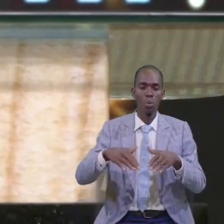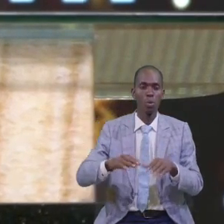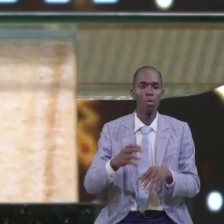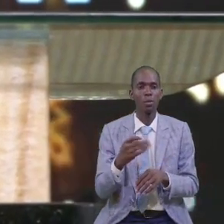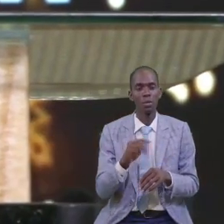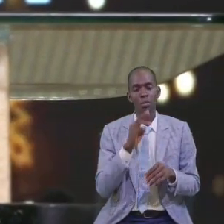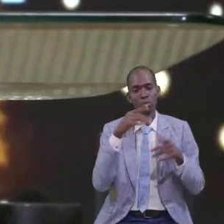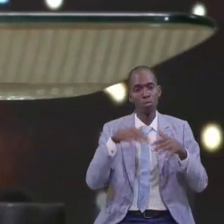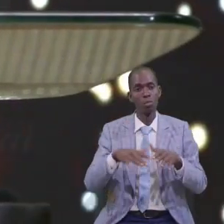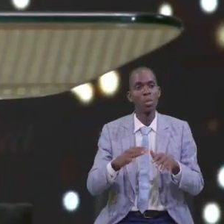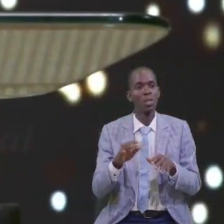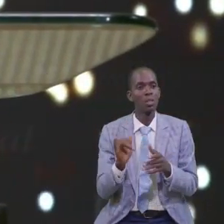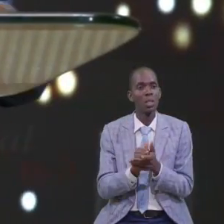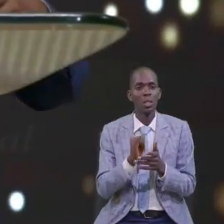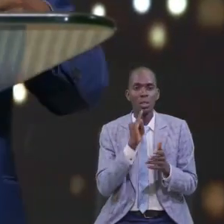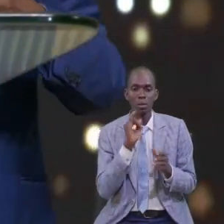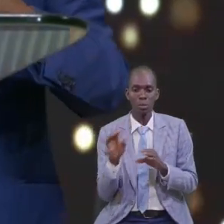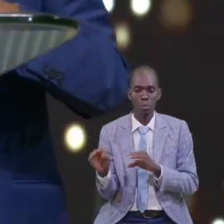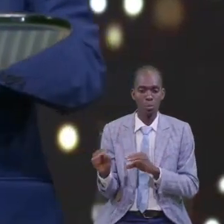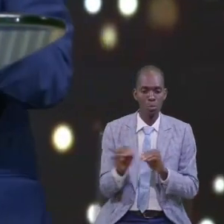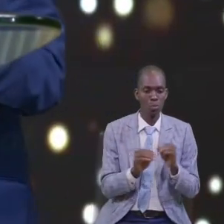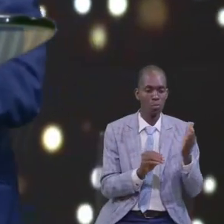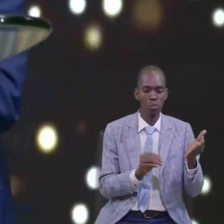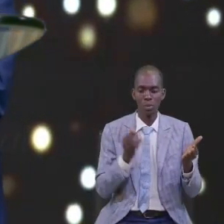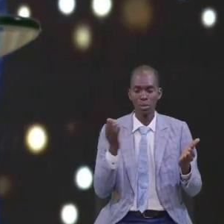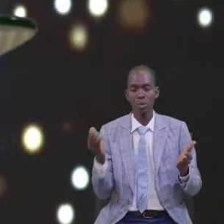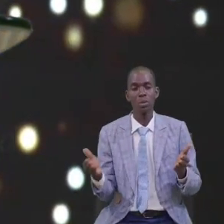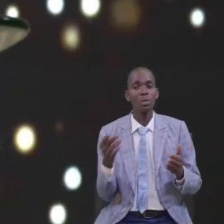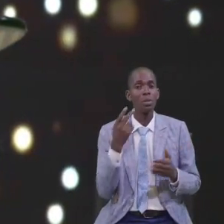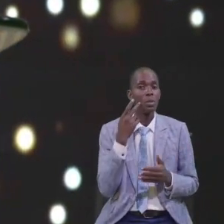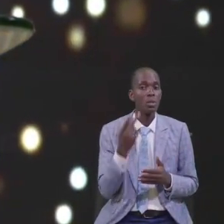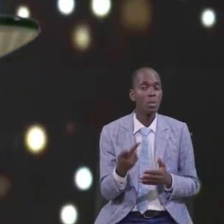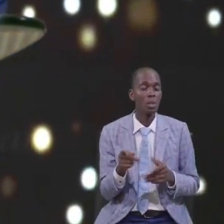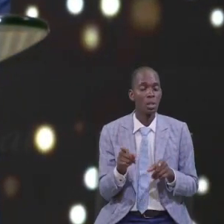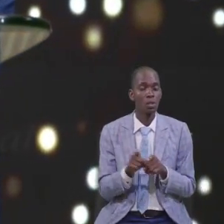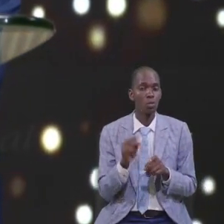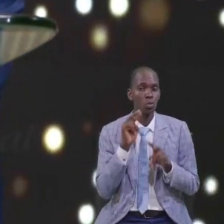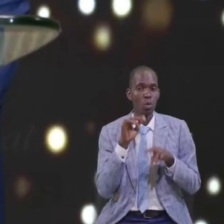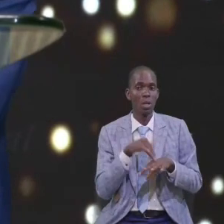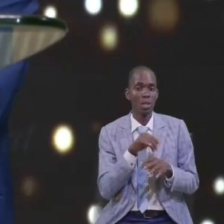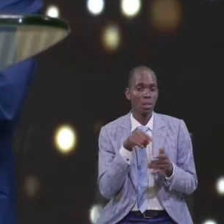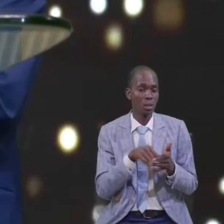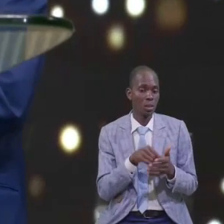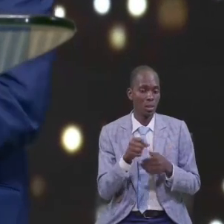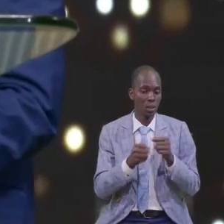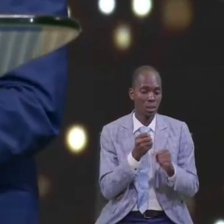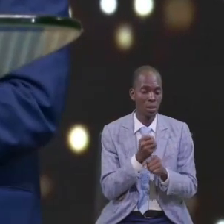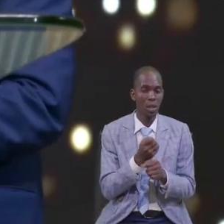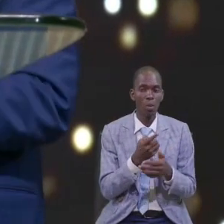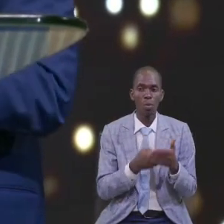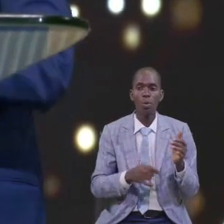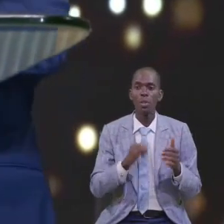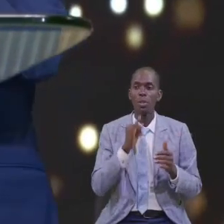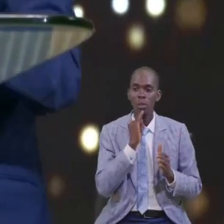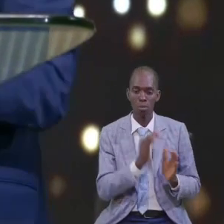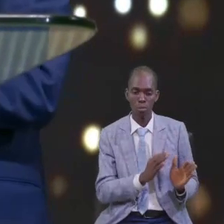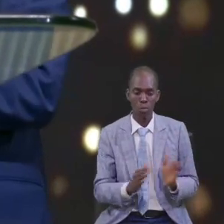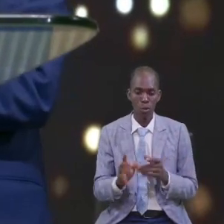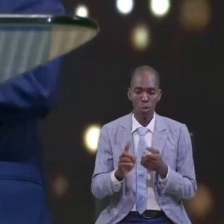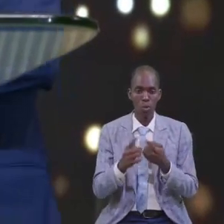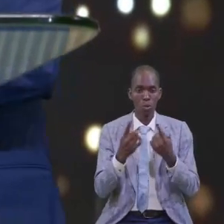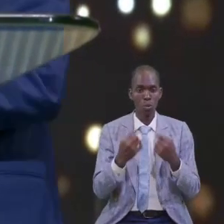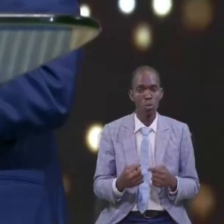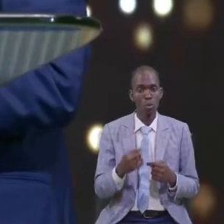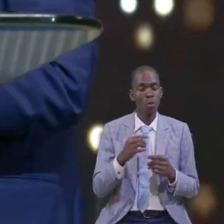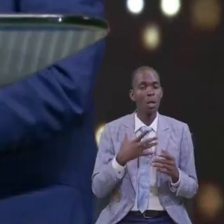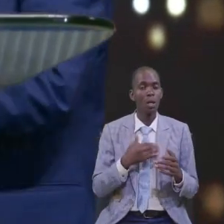driven and tossed. As we look at this year and what is coming after today for the rest